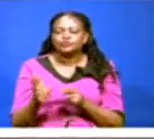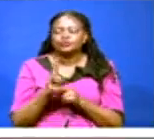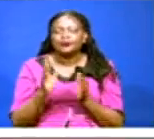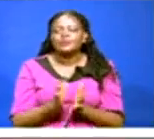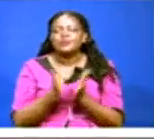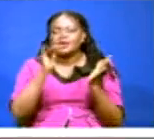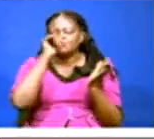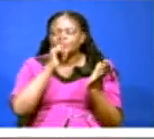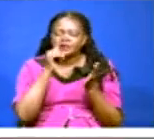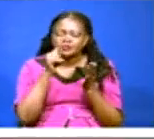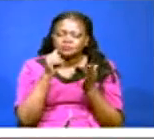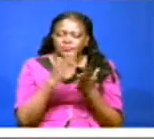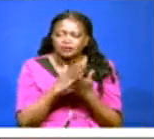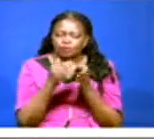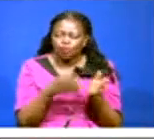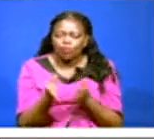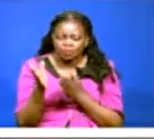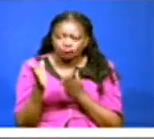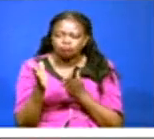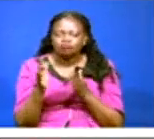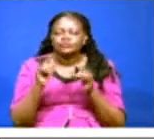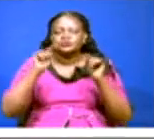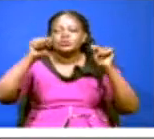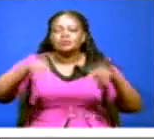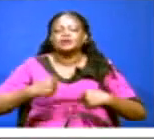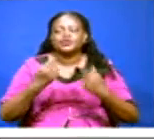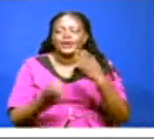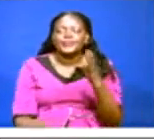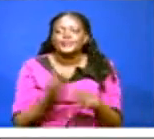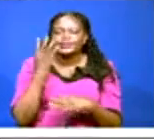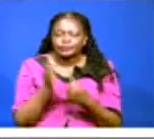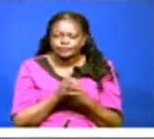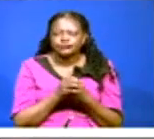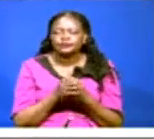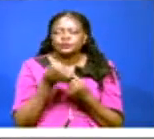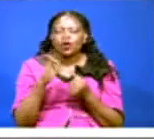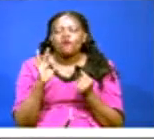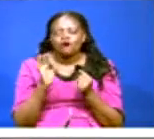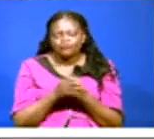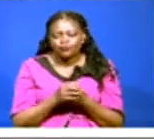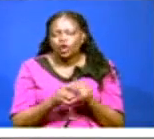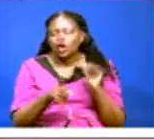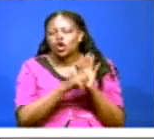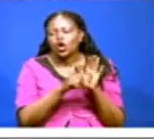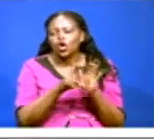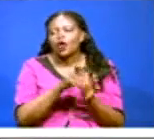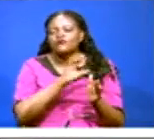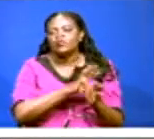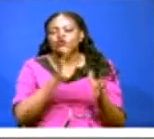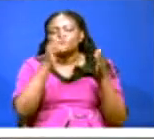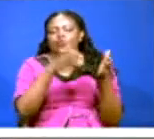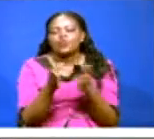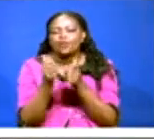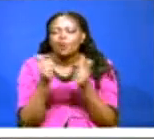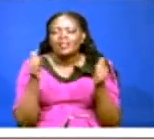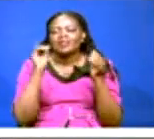sector infrastructures, demands the creation of commensurate law enforcement infrastructure